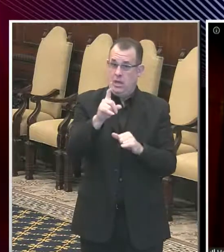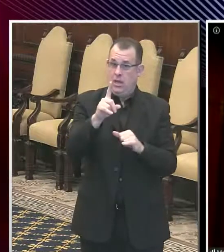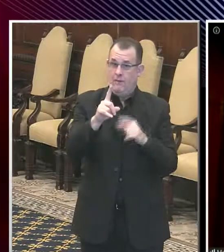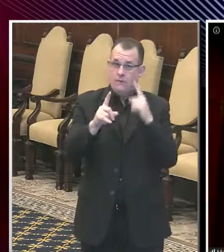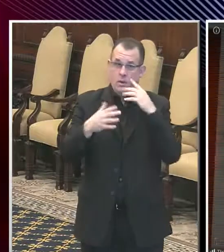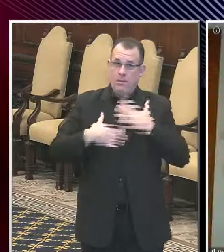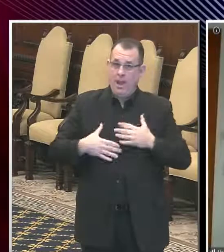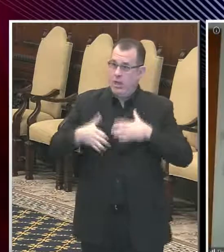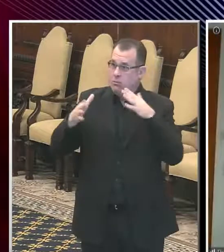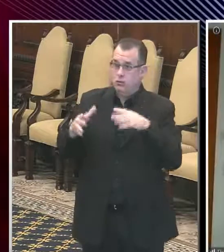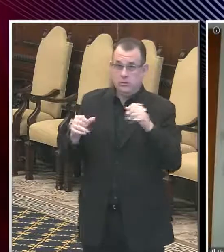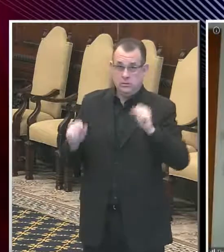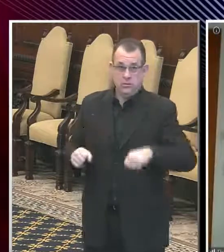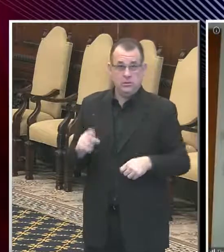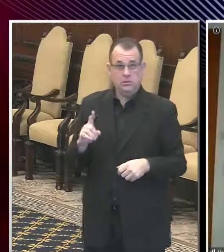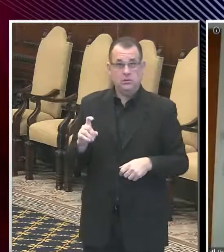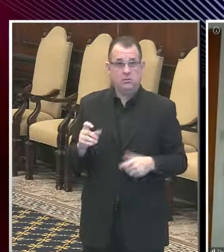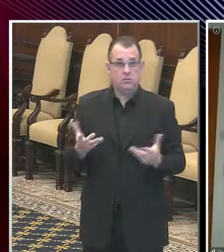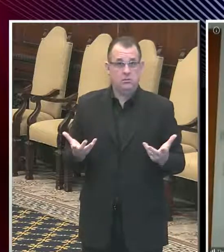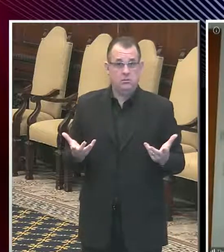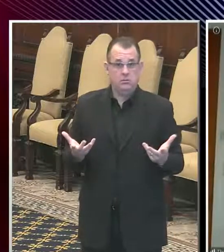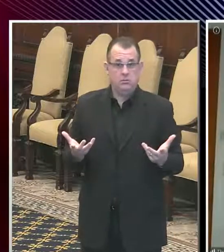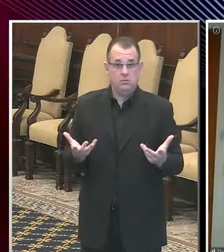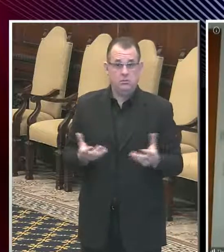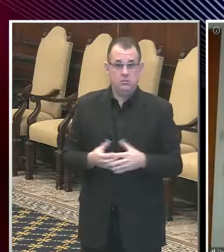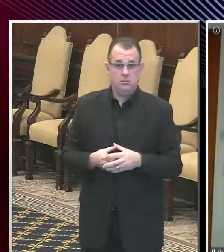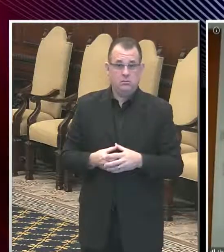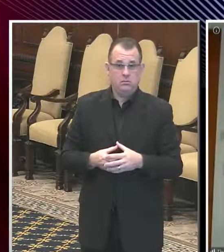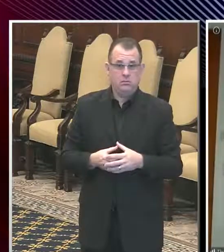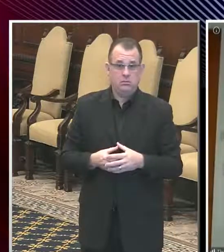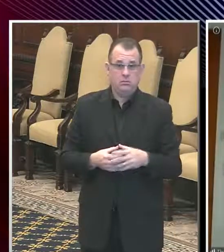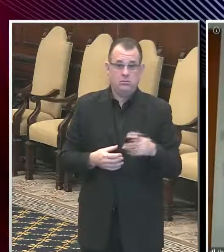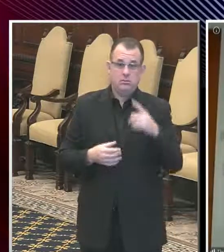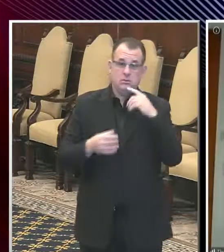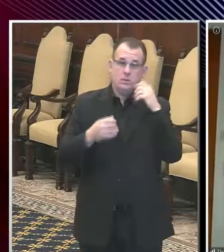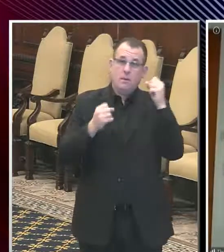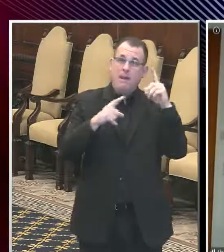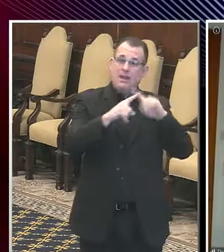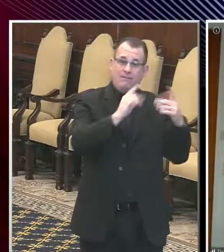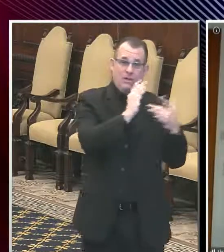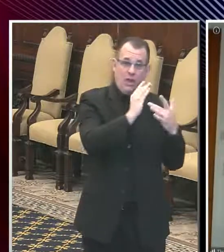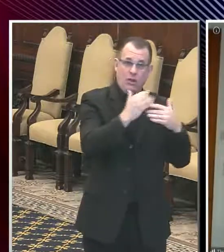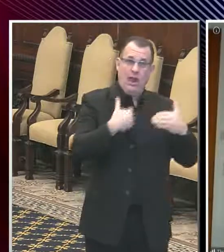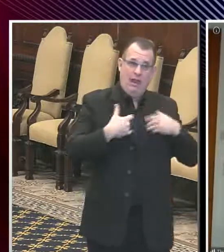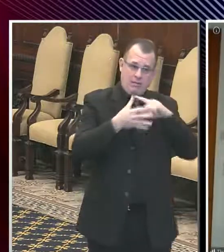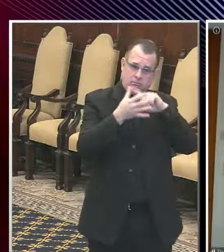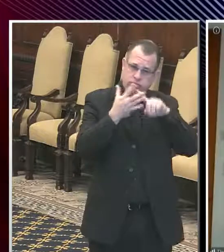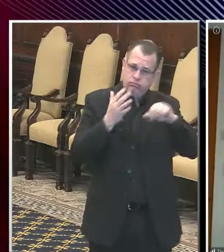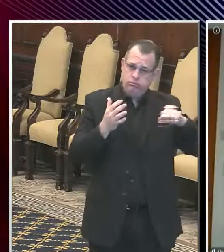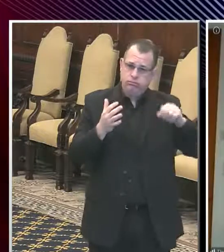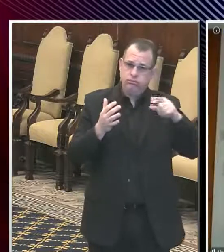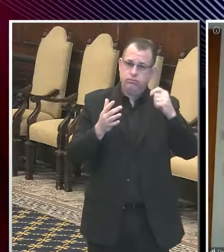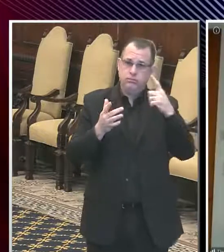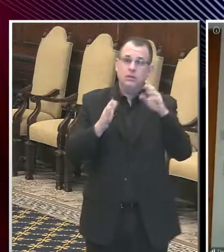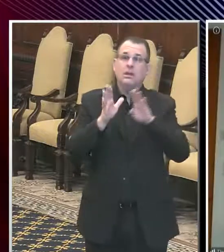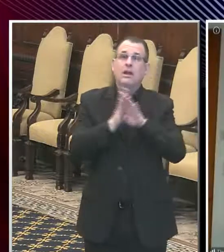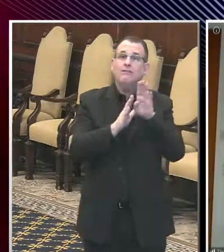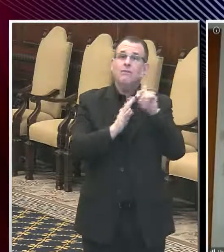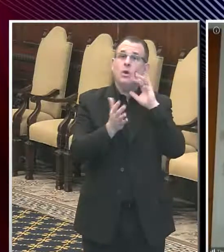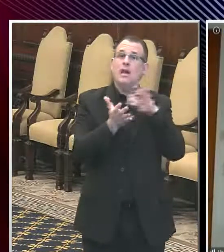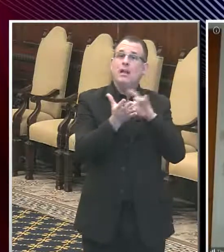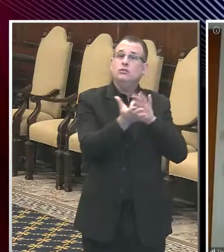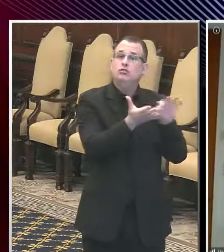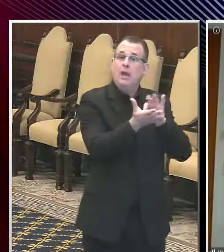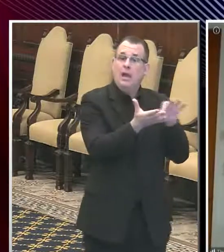Let me just say there's been a variety of technology tools proposed that could help in contact tracing. I think some of them could be very useful